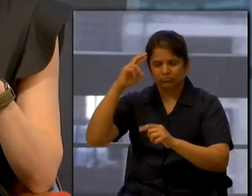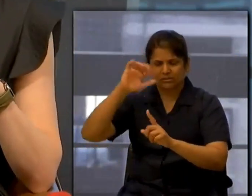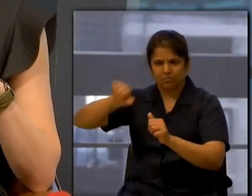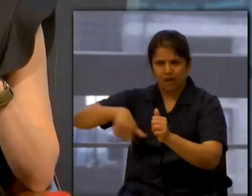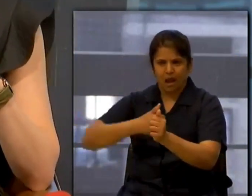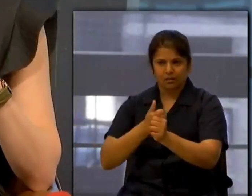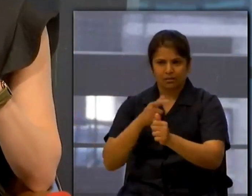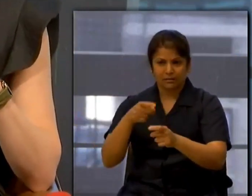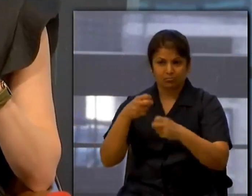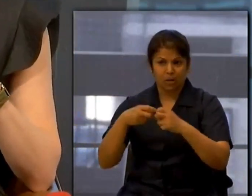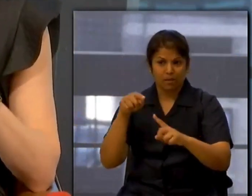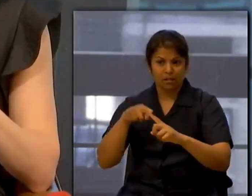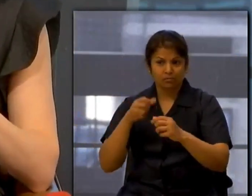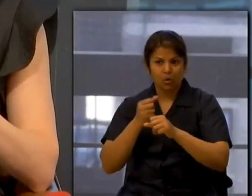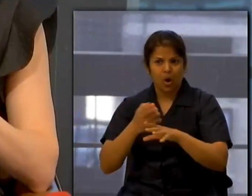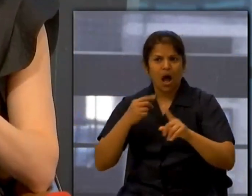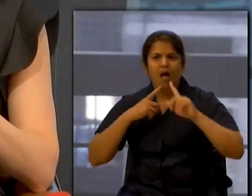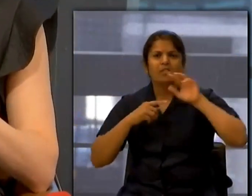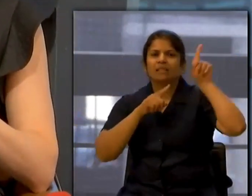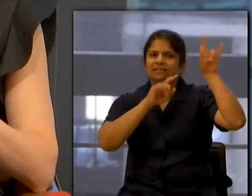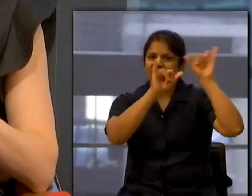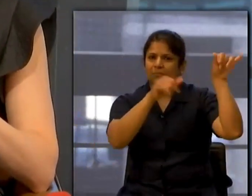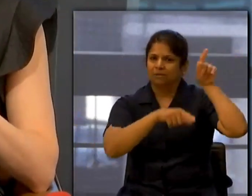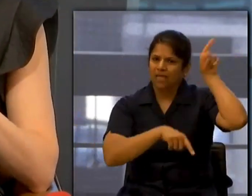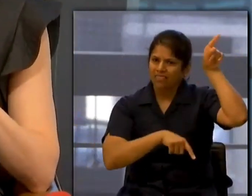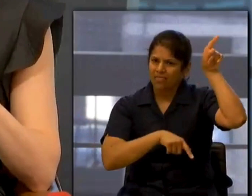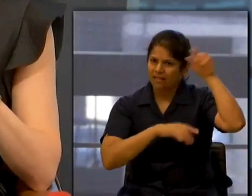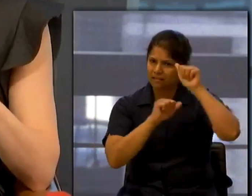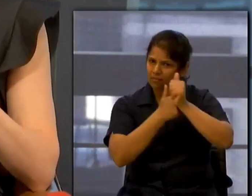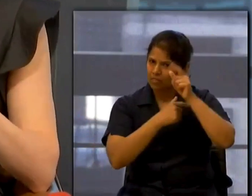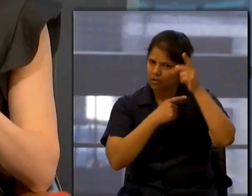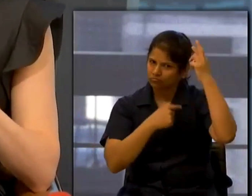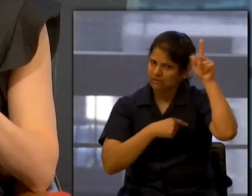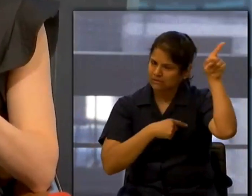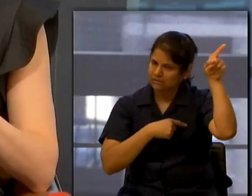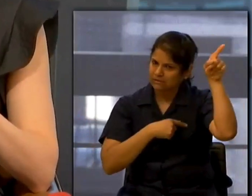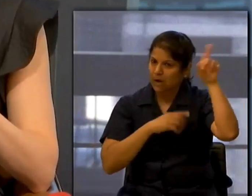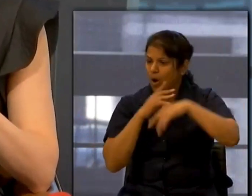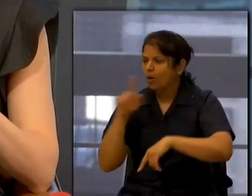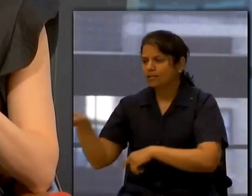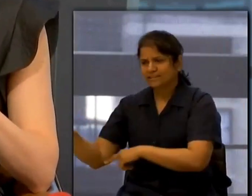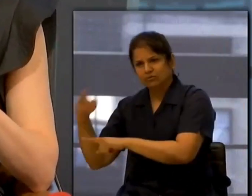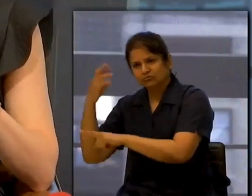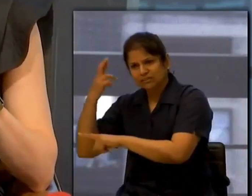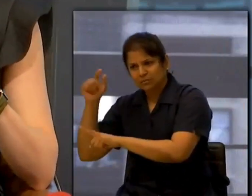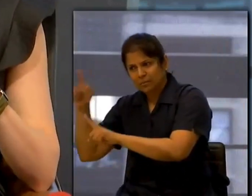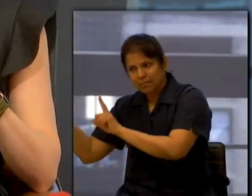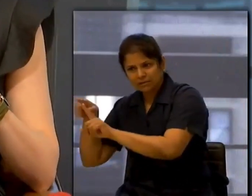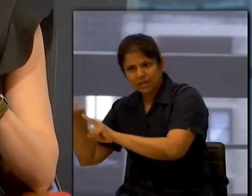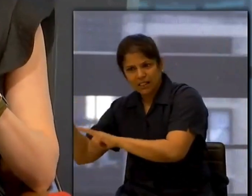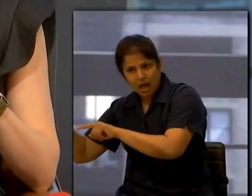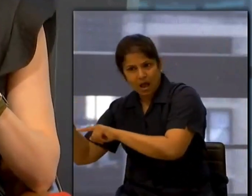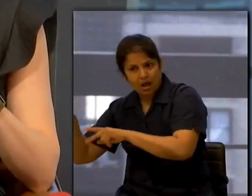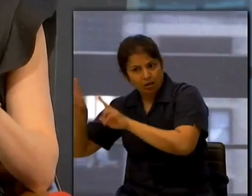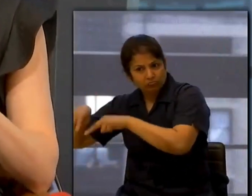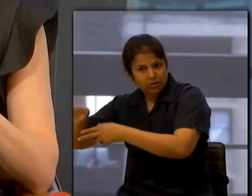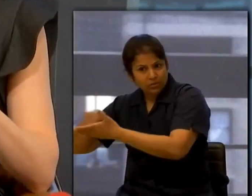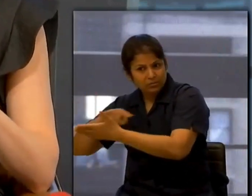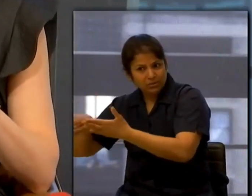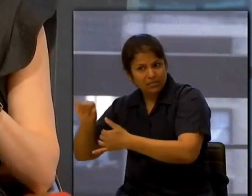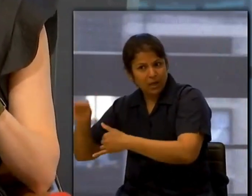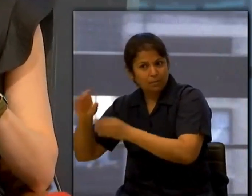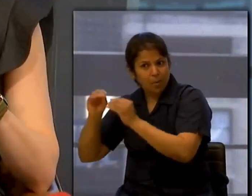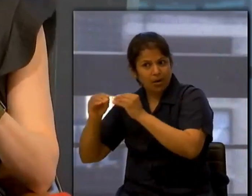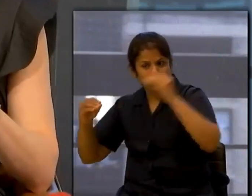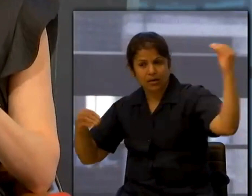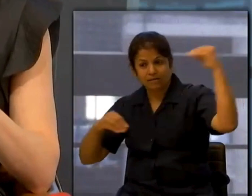root cause, and then the mindsets and the biases and the discrimination are just sort of a symptom. But I could also see it being argued the opposite, that